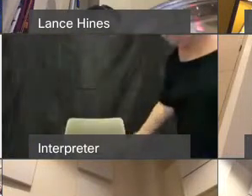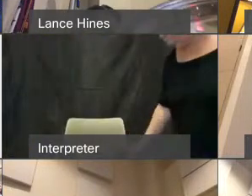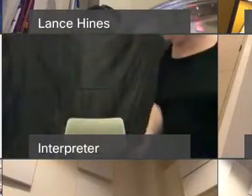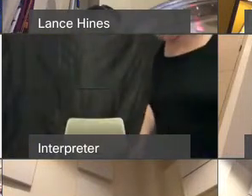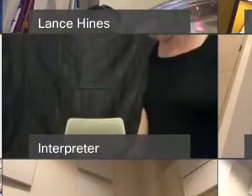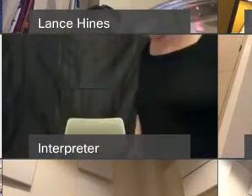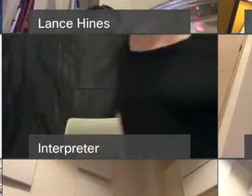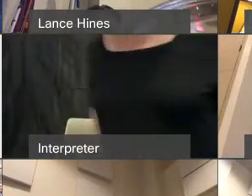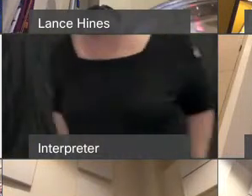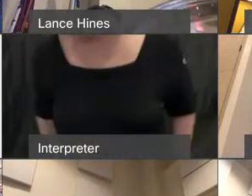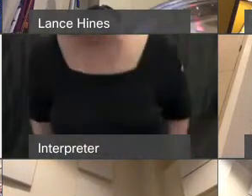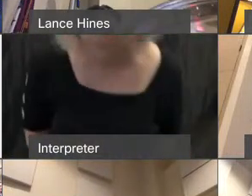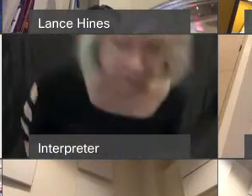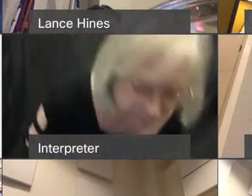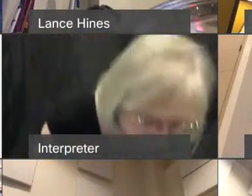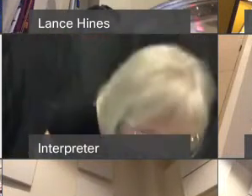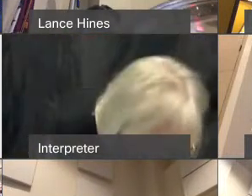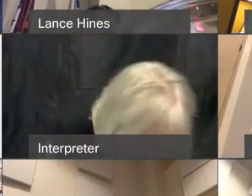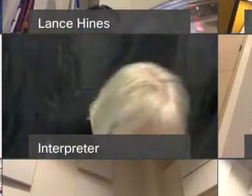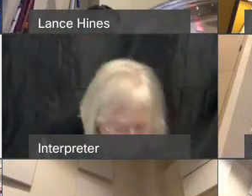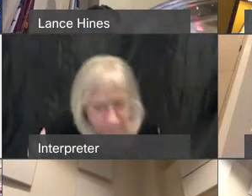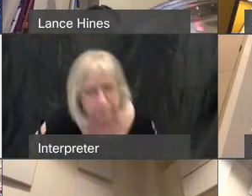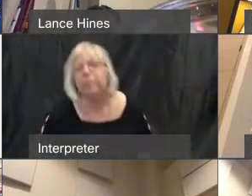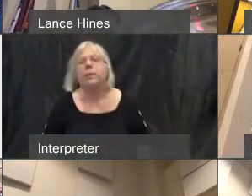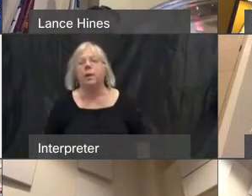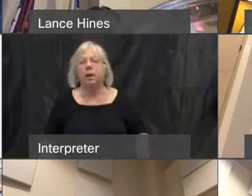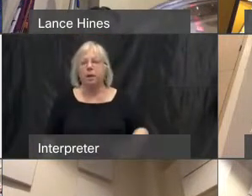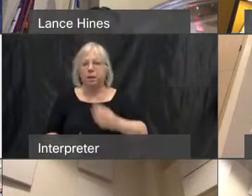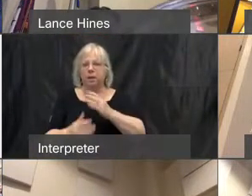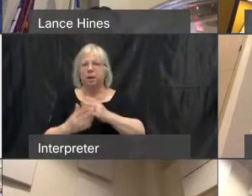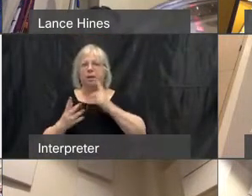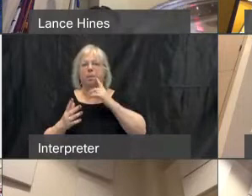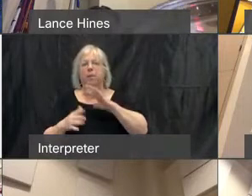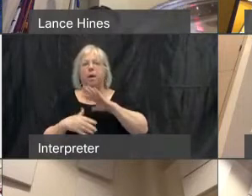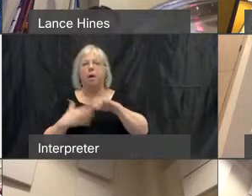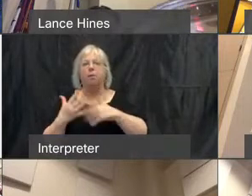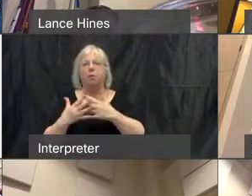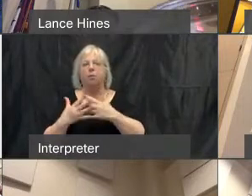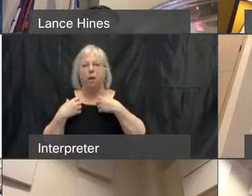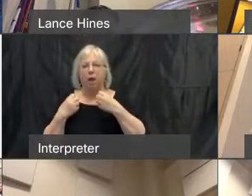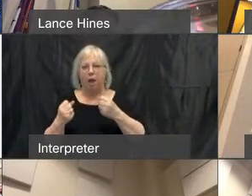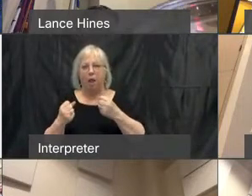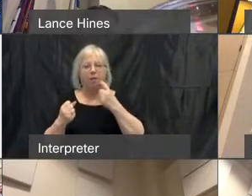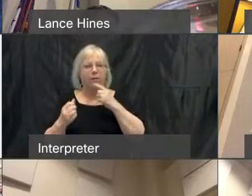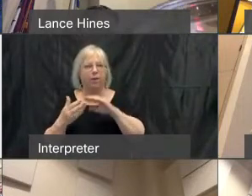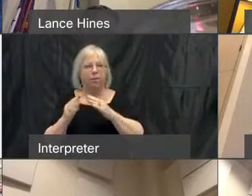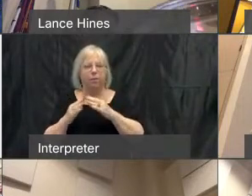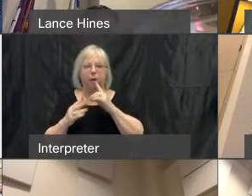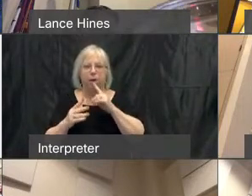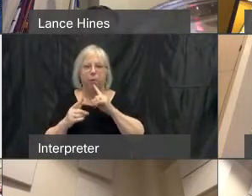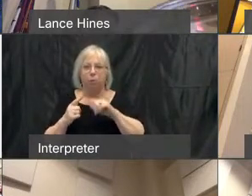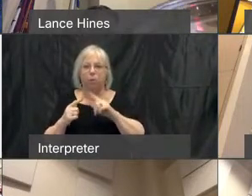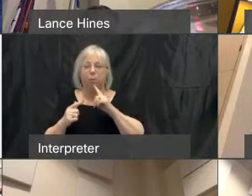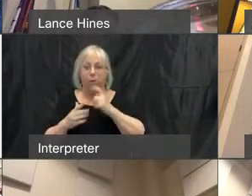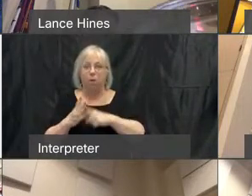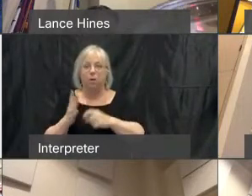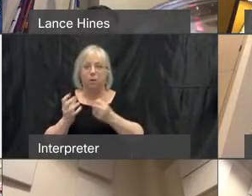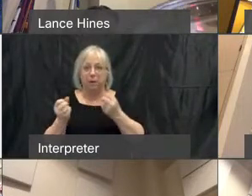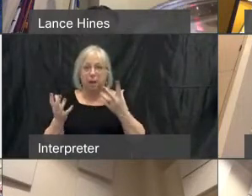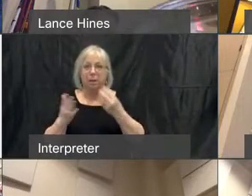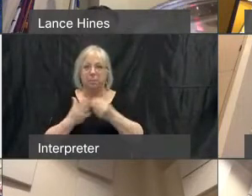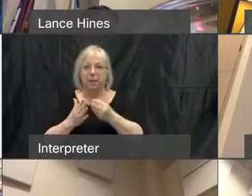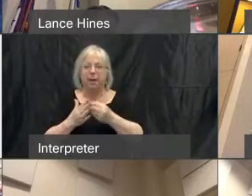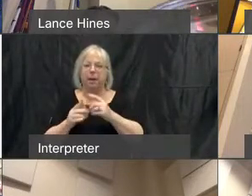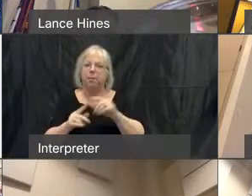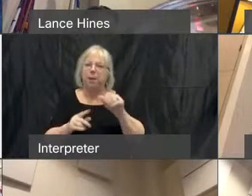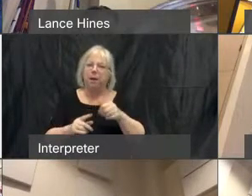I mean, they're going to be big ticket items. The other things that I call low hanging fruit